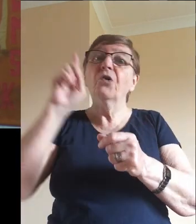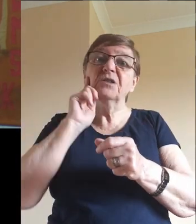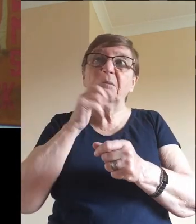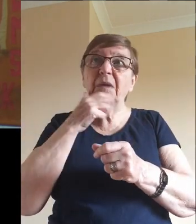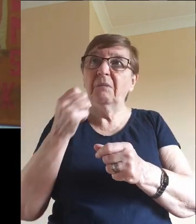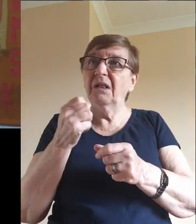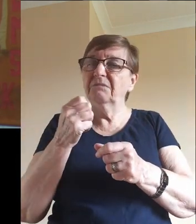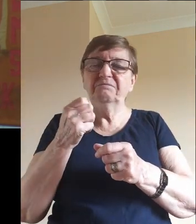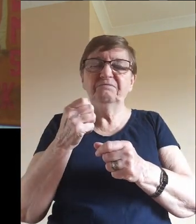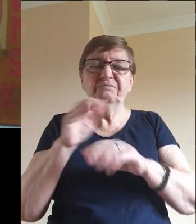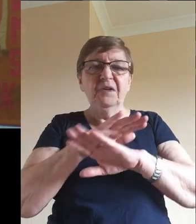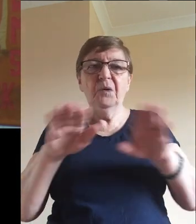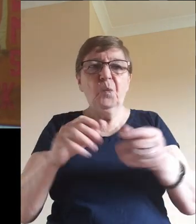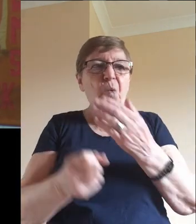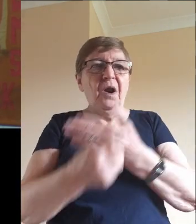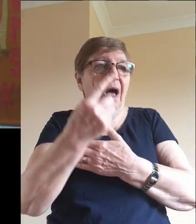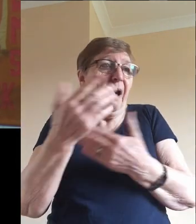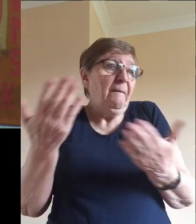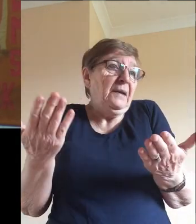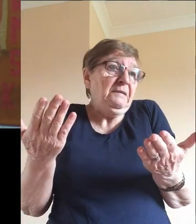is